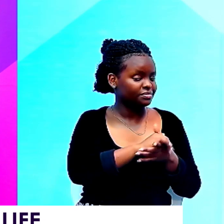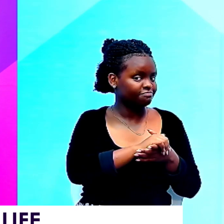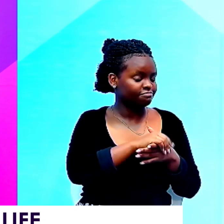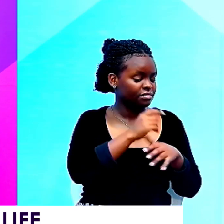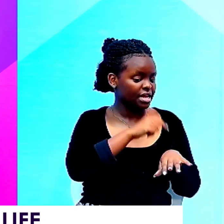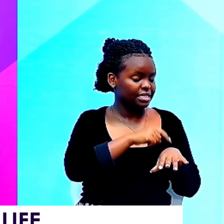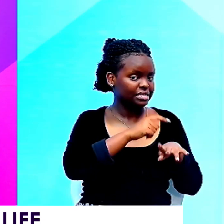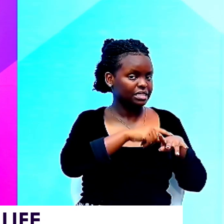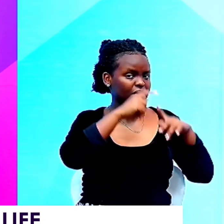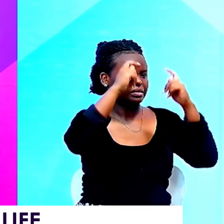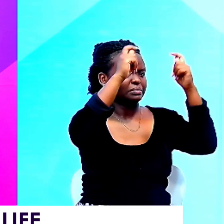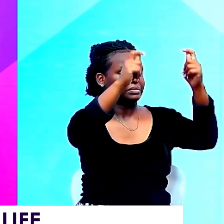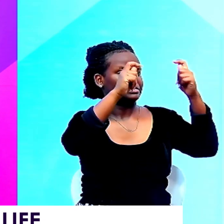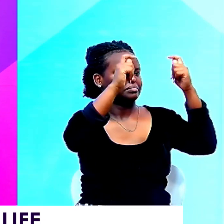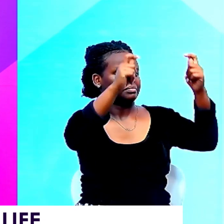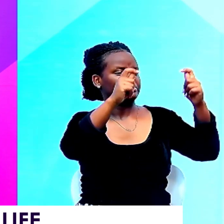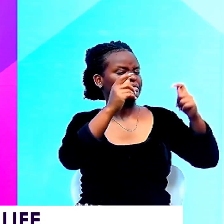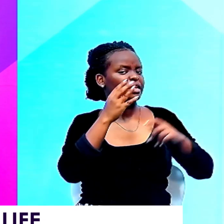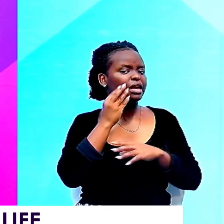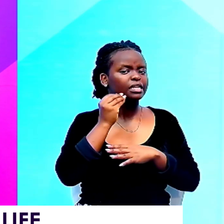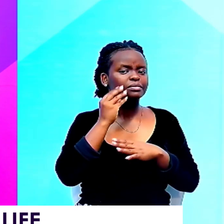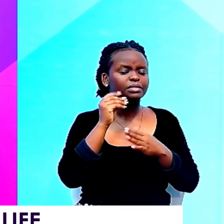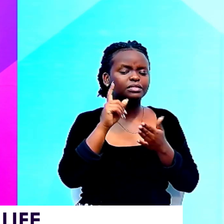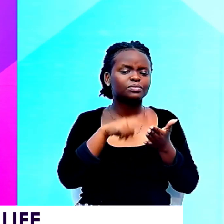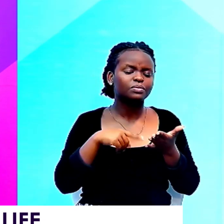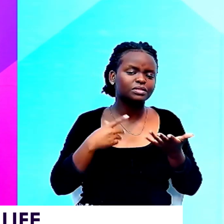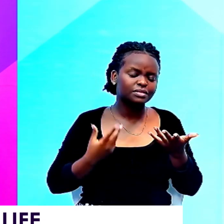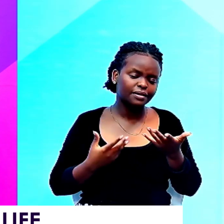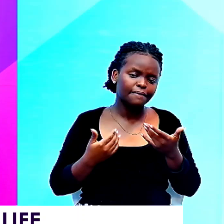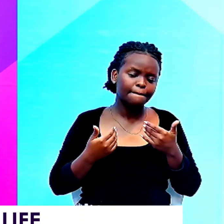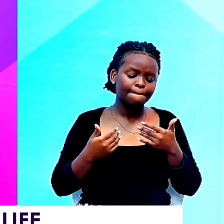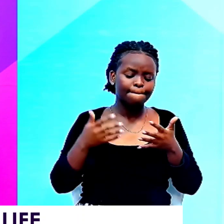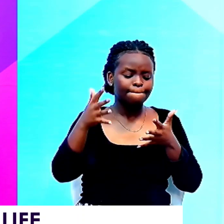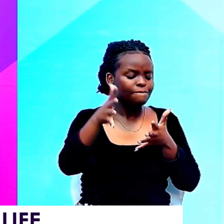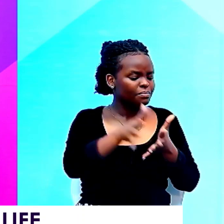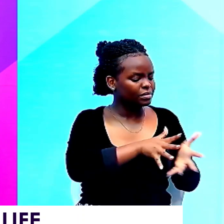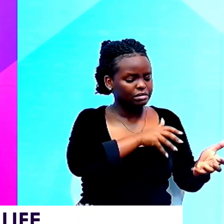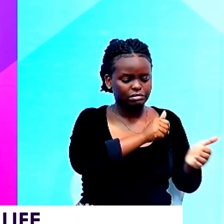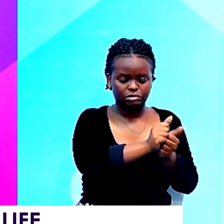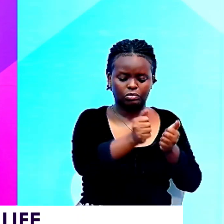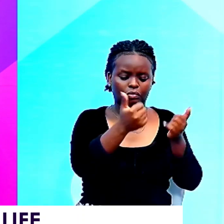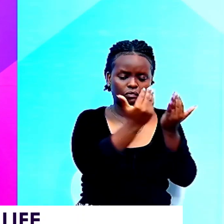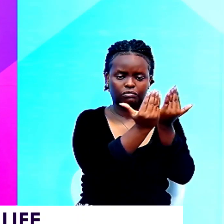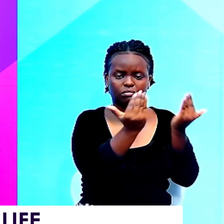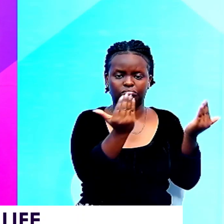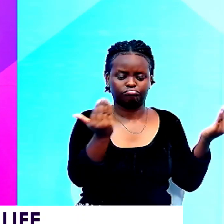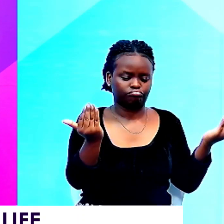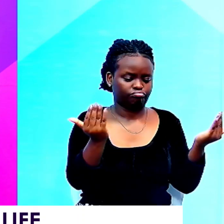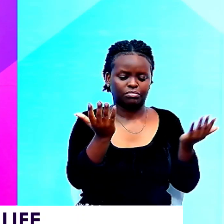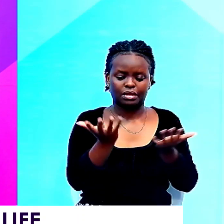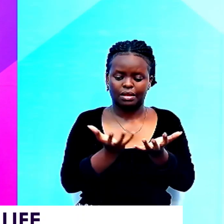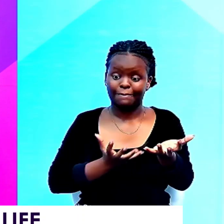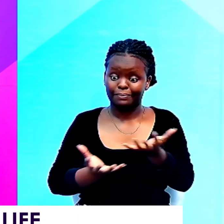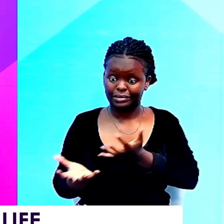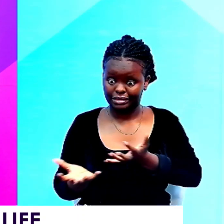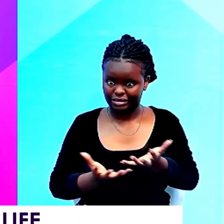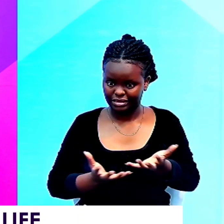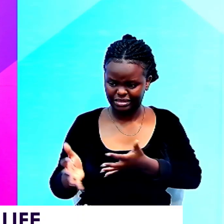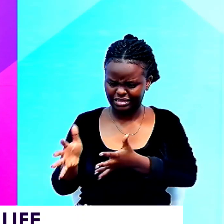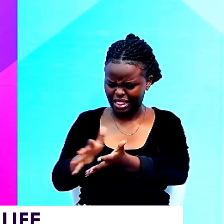during demonstrations, we are experiencing a lot of vandalism, yes, a lot of